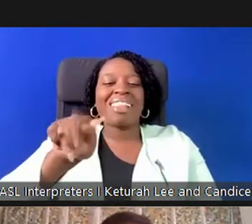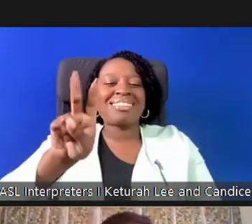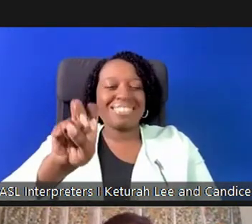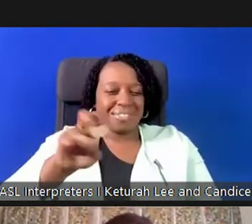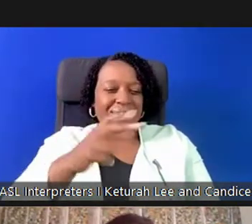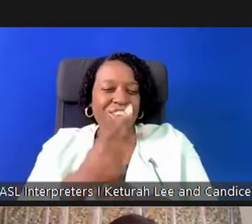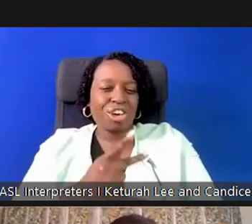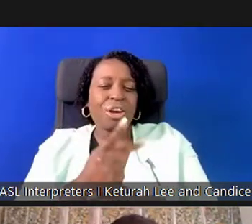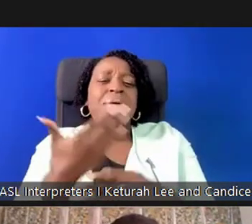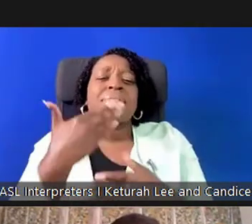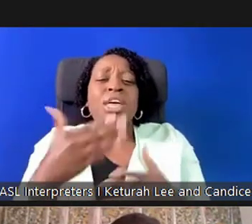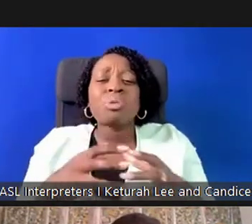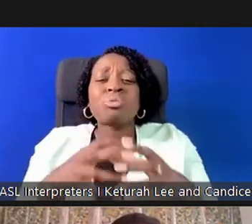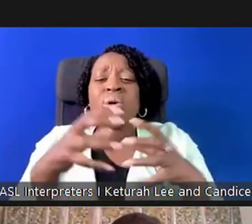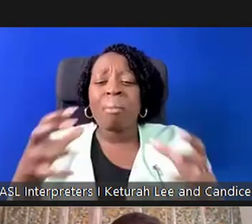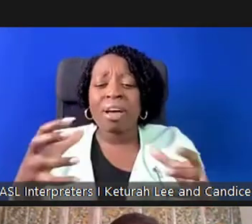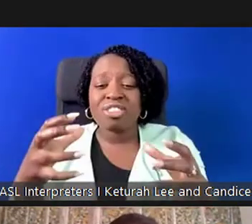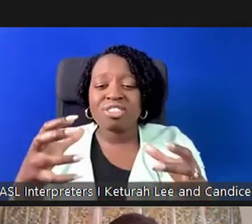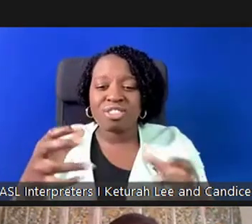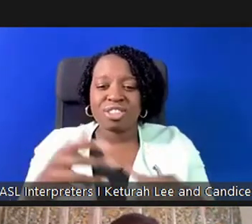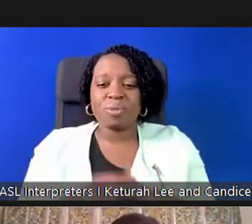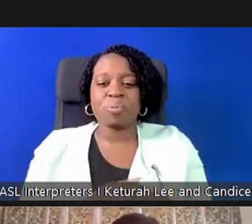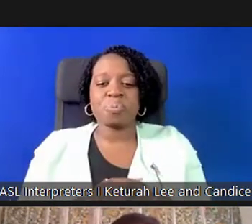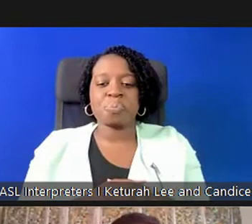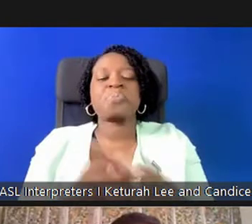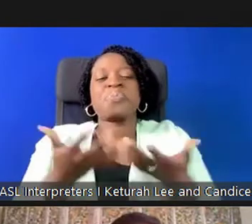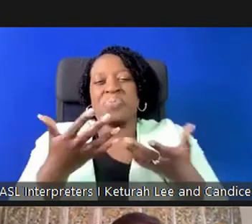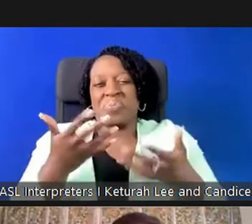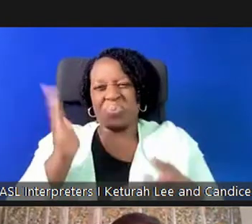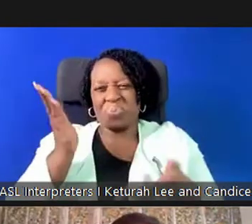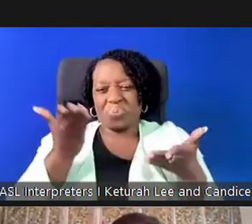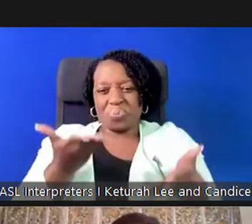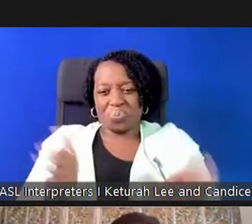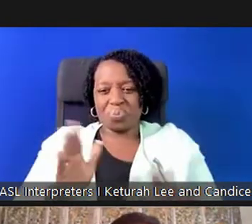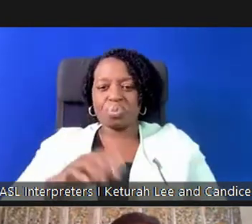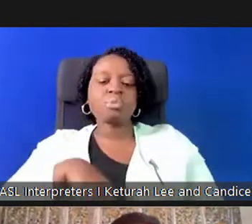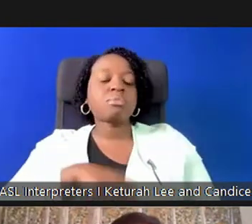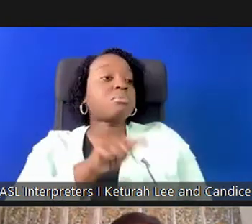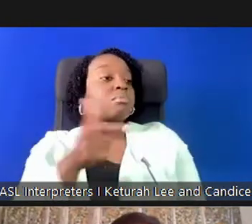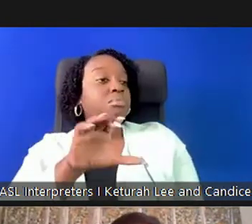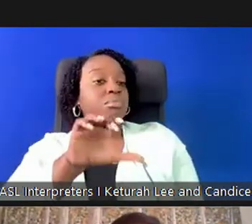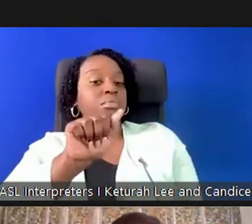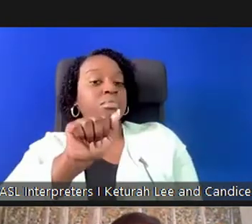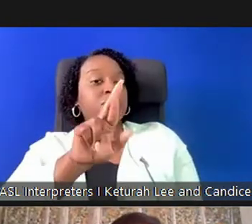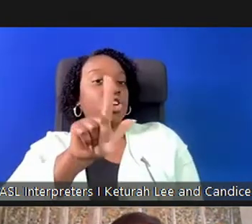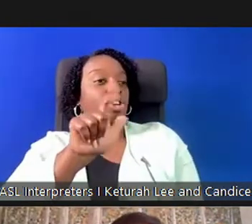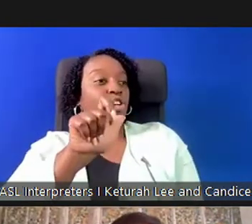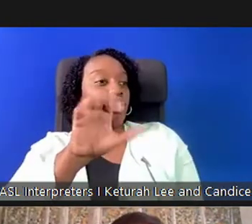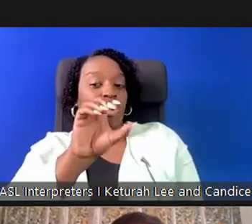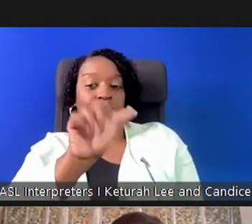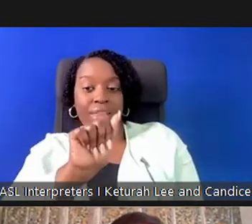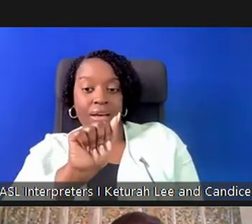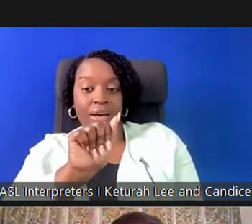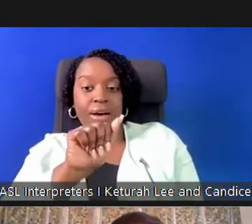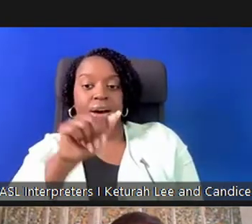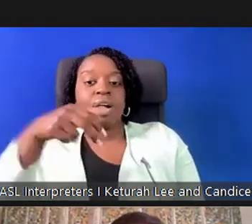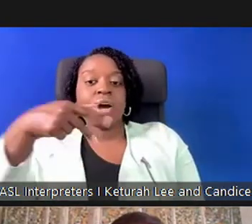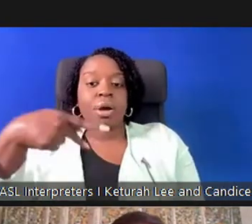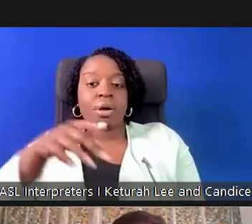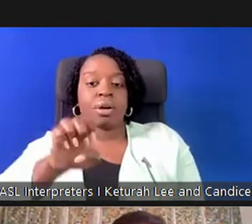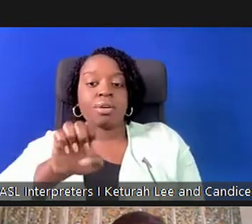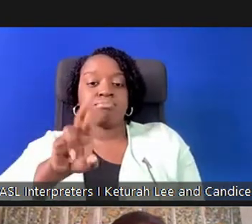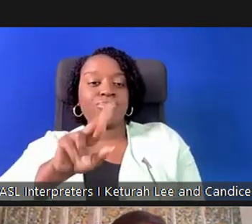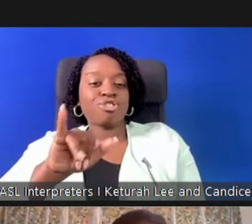Ashwin, thank you so much. I feel very lucky to be your colleague and a collaborator on this work, and just seeing what you presented is